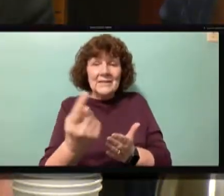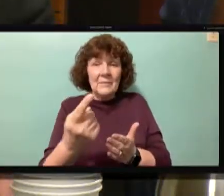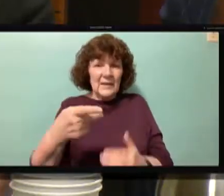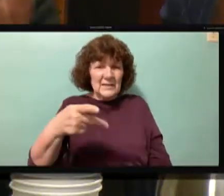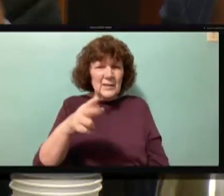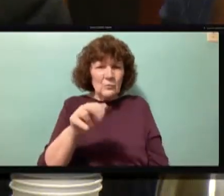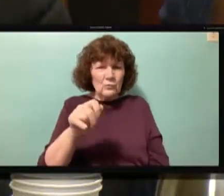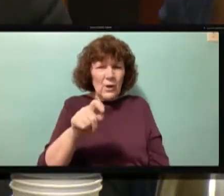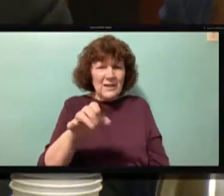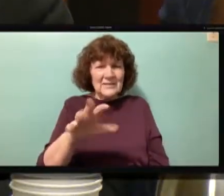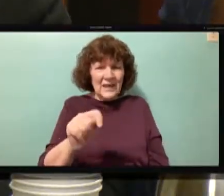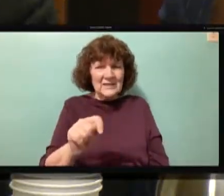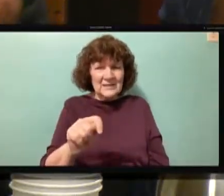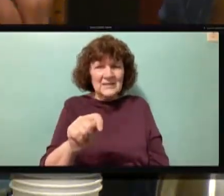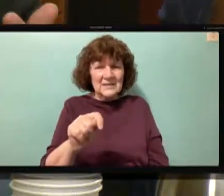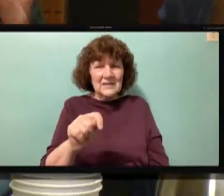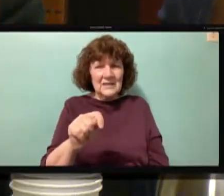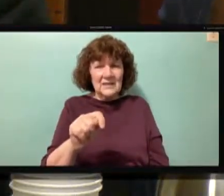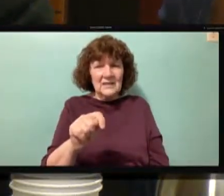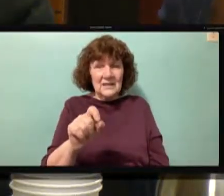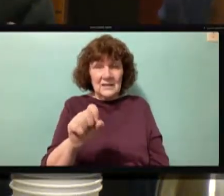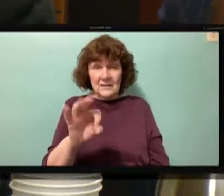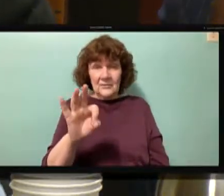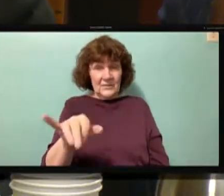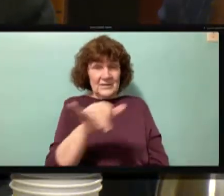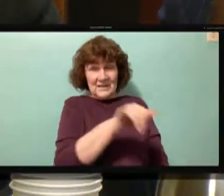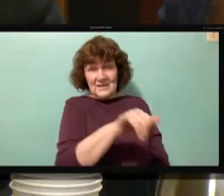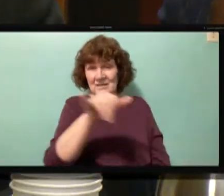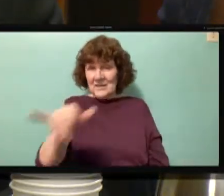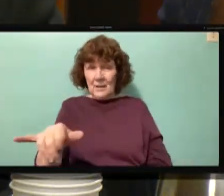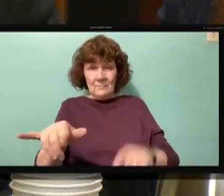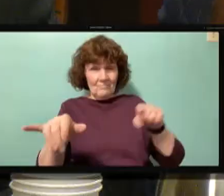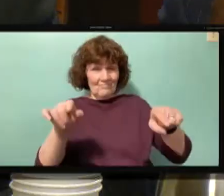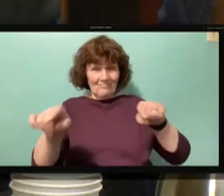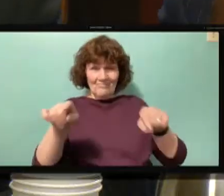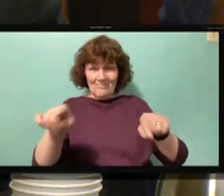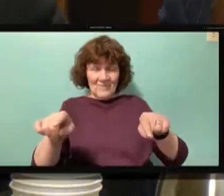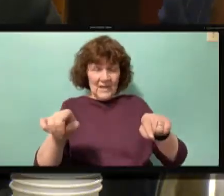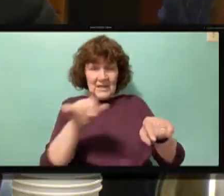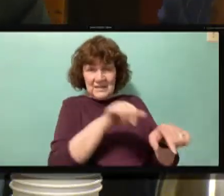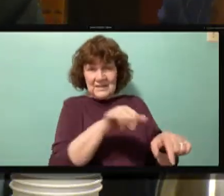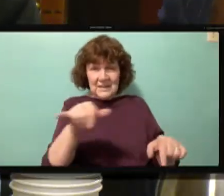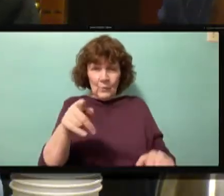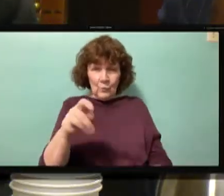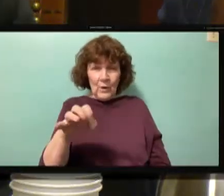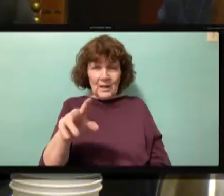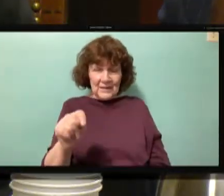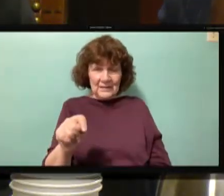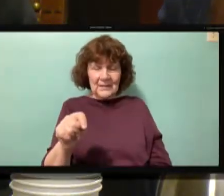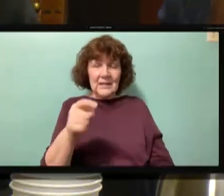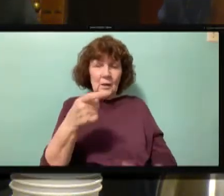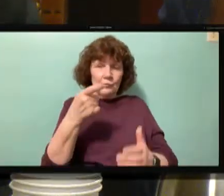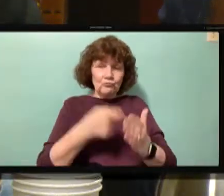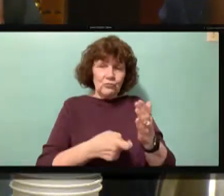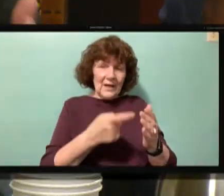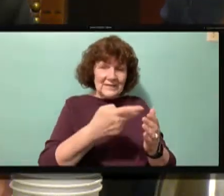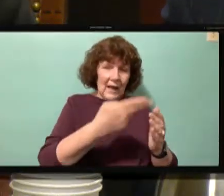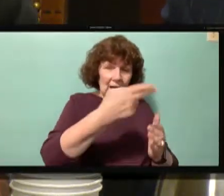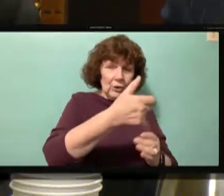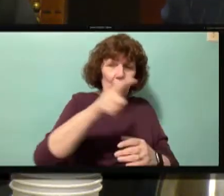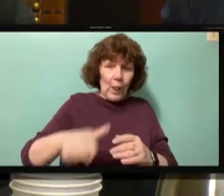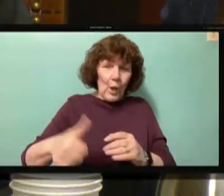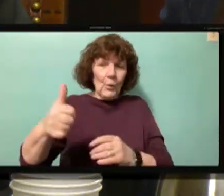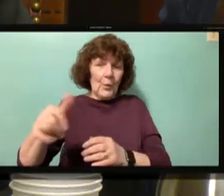same product that they're delivering, fine, lowest price. If we know we're getting the same product from, but when we're talking about a service or